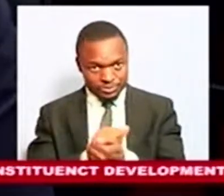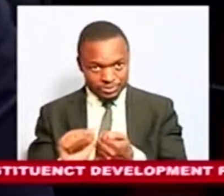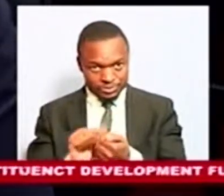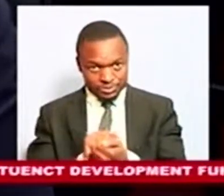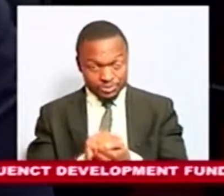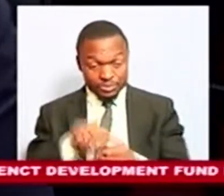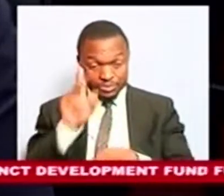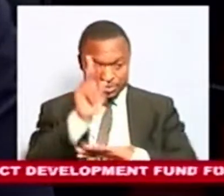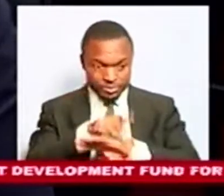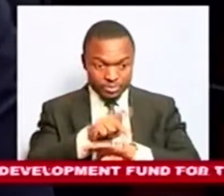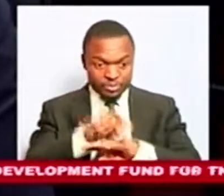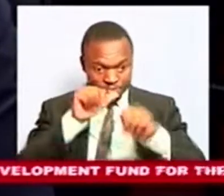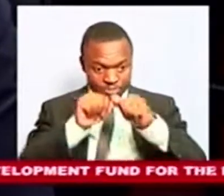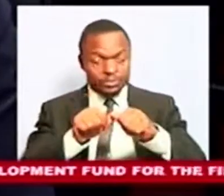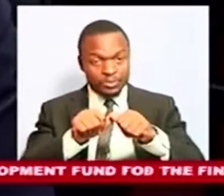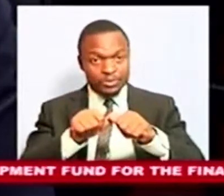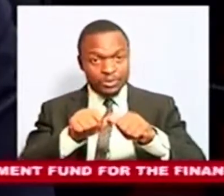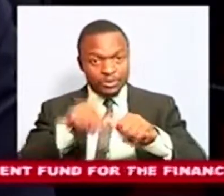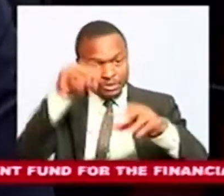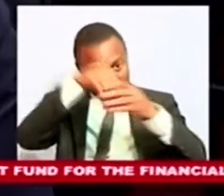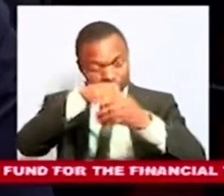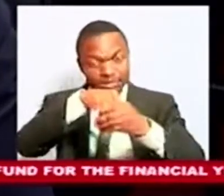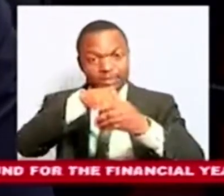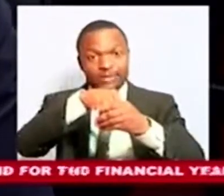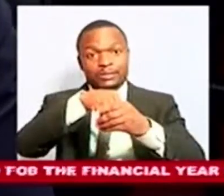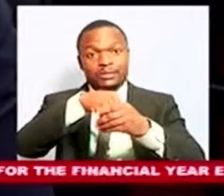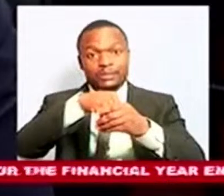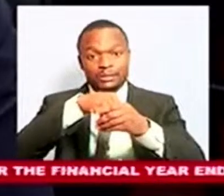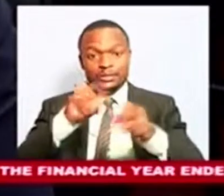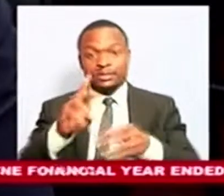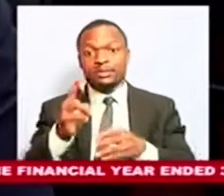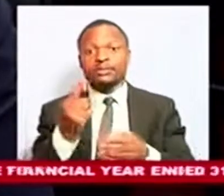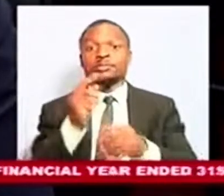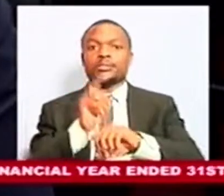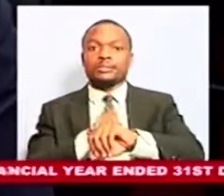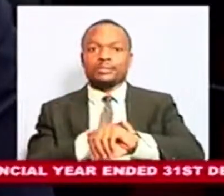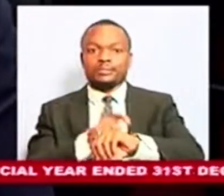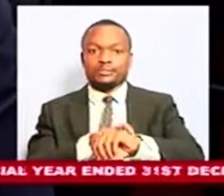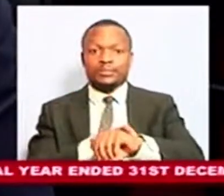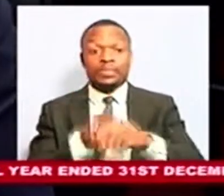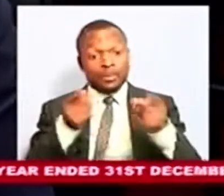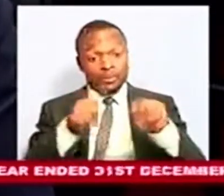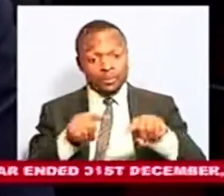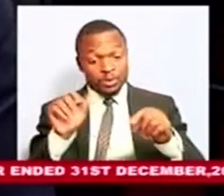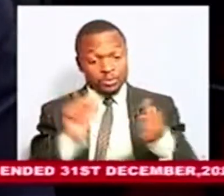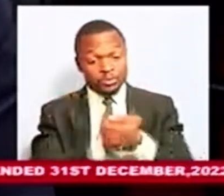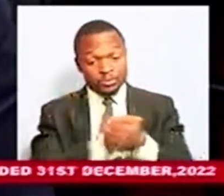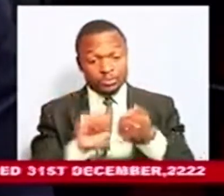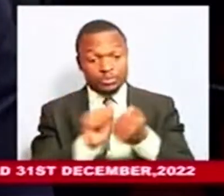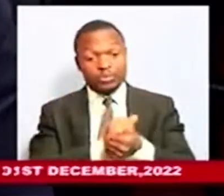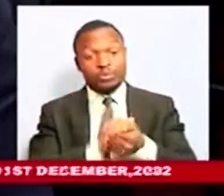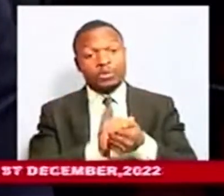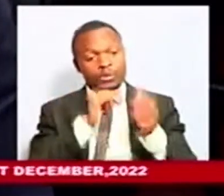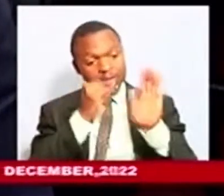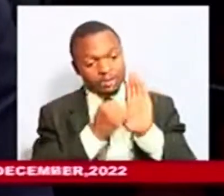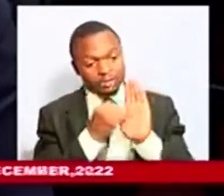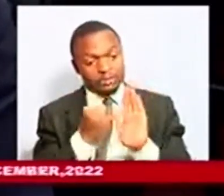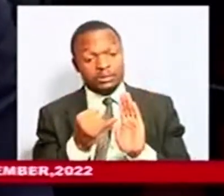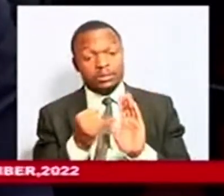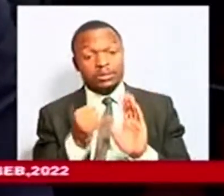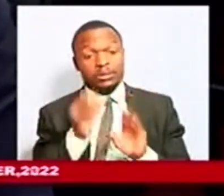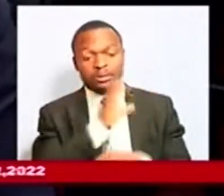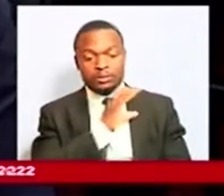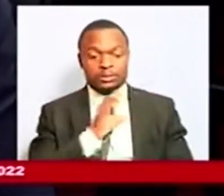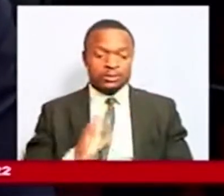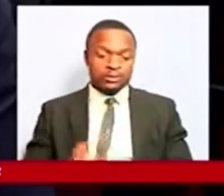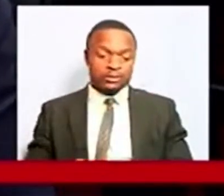the project was still within retention period. And when the defects were observed, hence the contractor